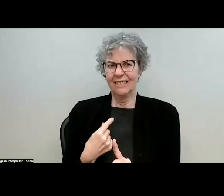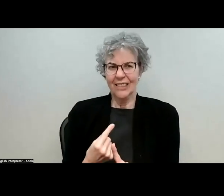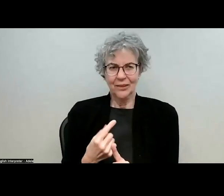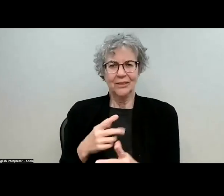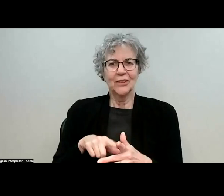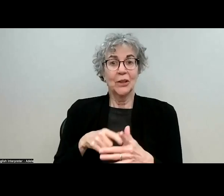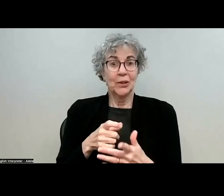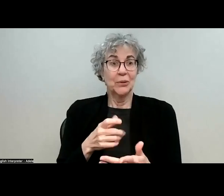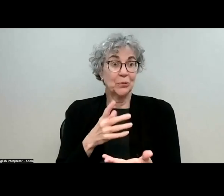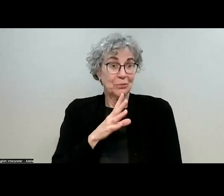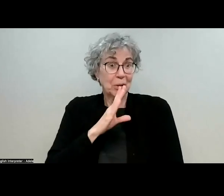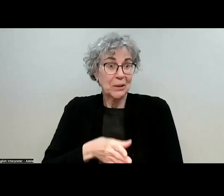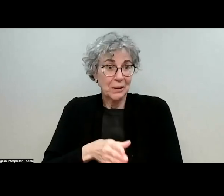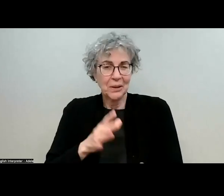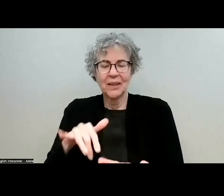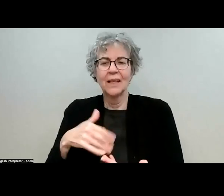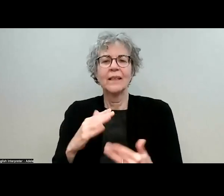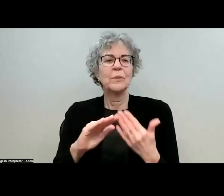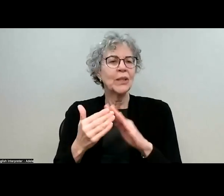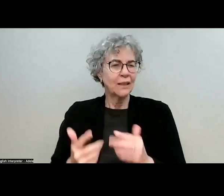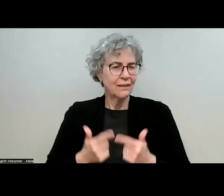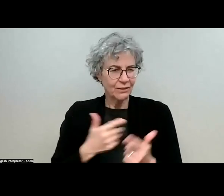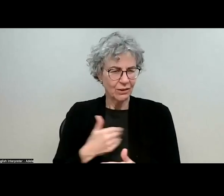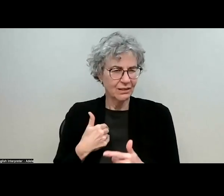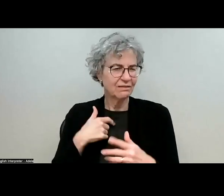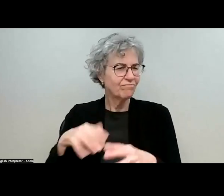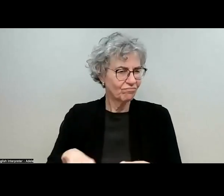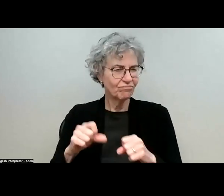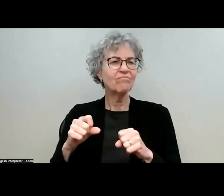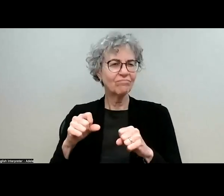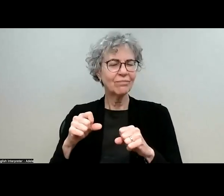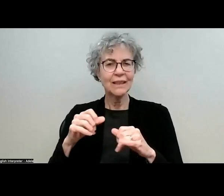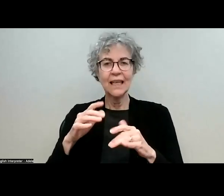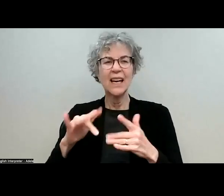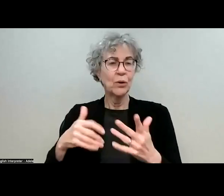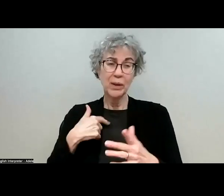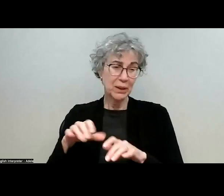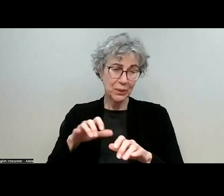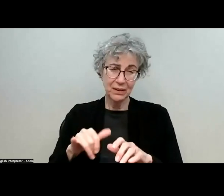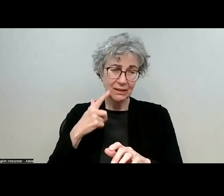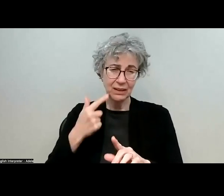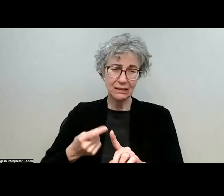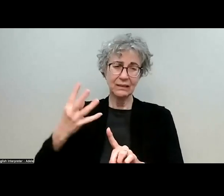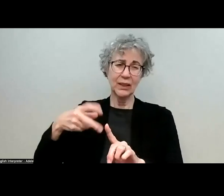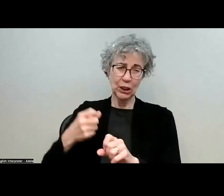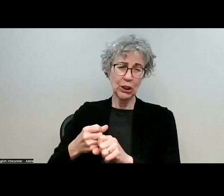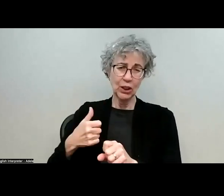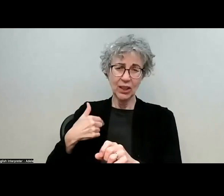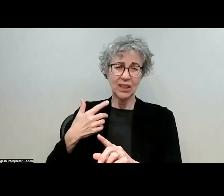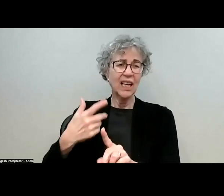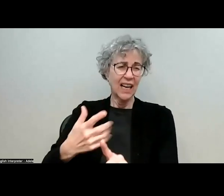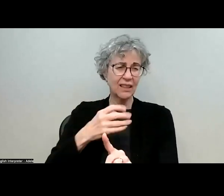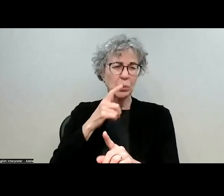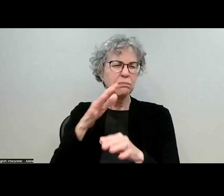that Community Living Toronto has undertaken. We've been at this a number of years, and we'll get that into that over the next number of